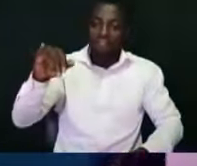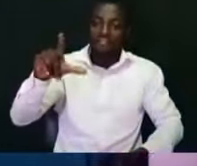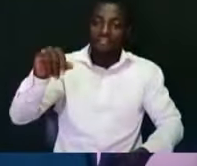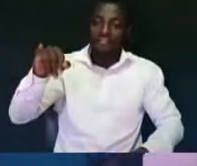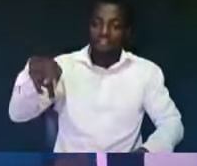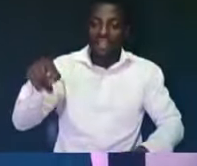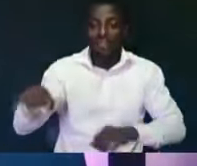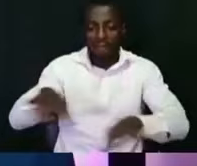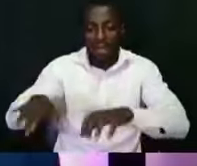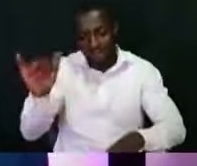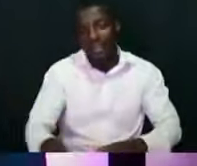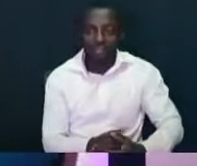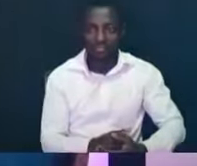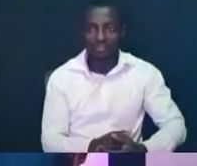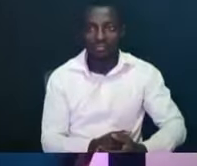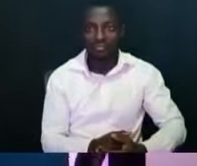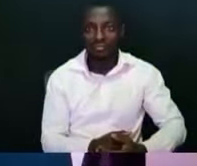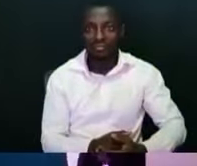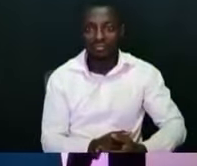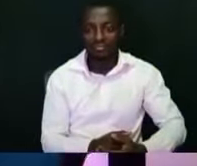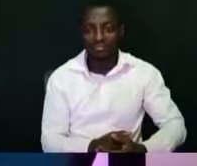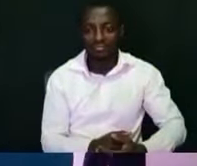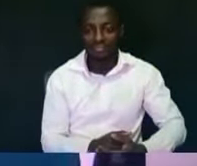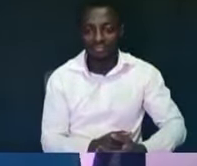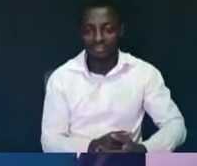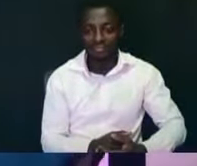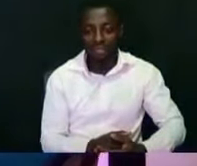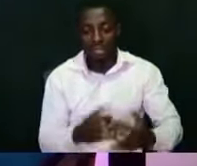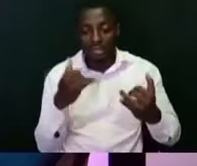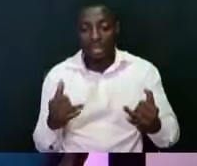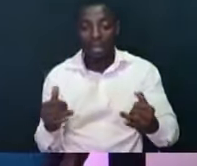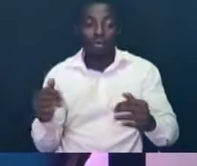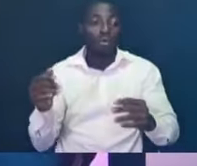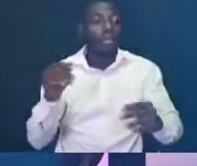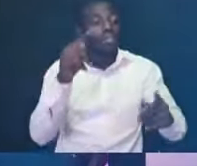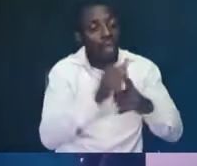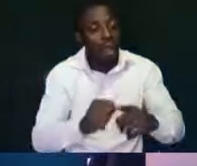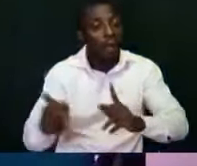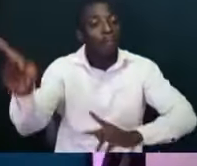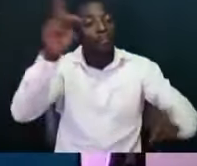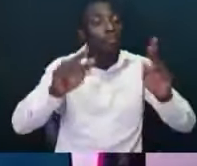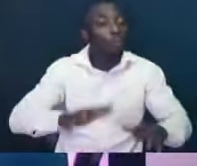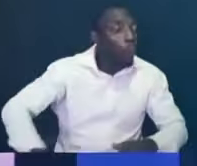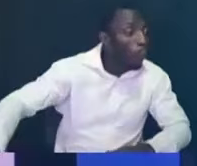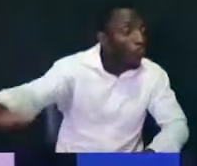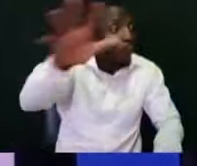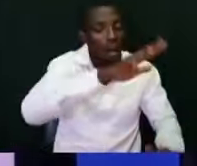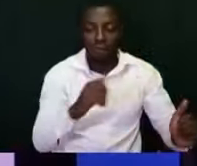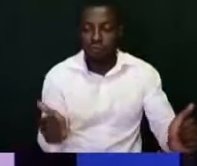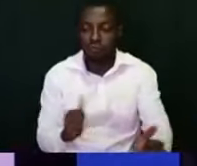the whole town turned after God because of the demonstration of